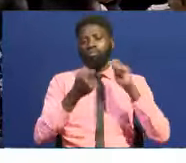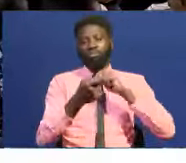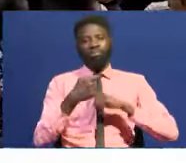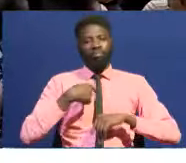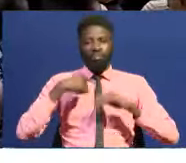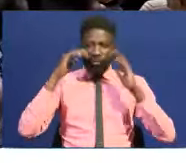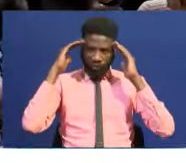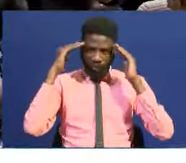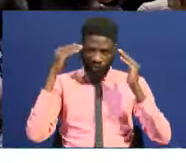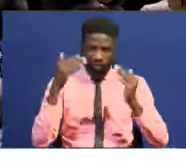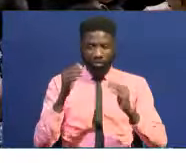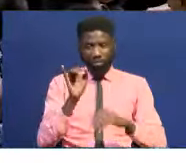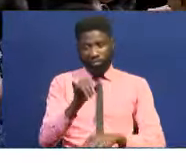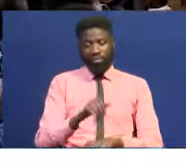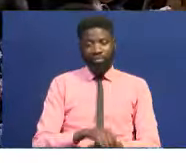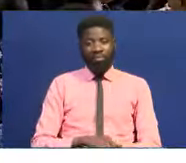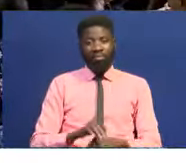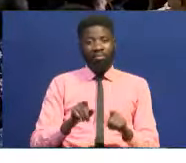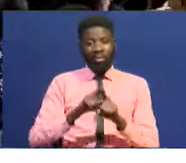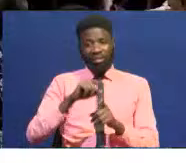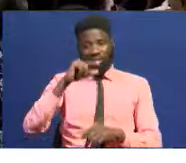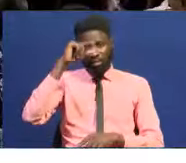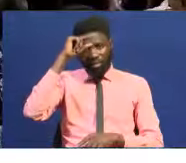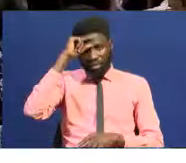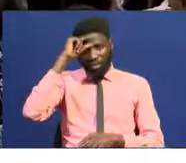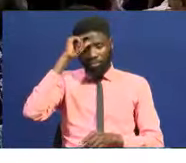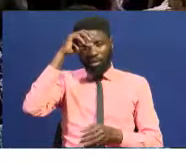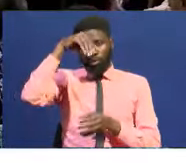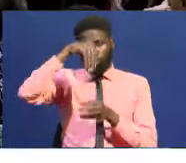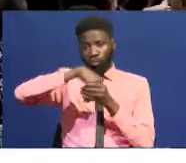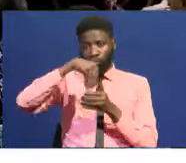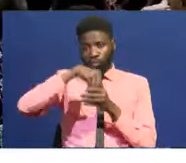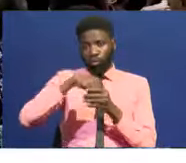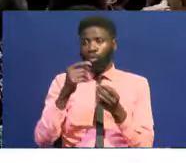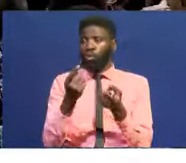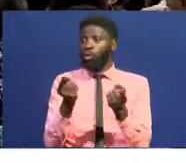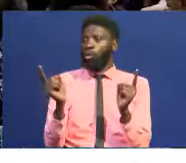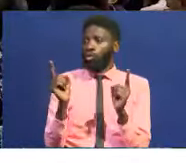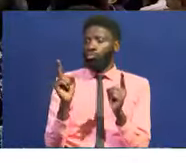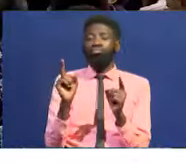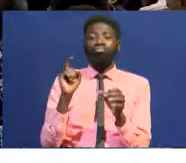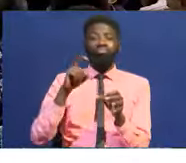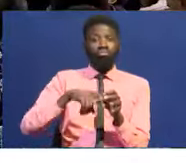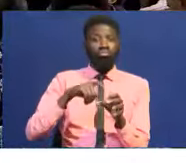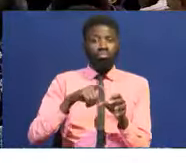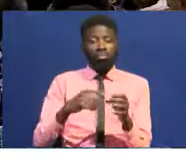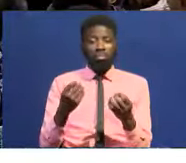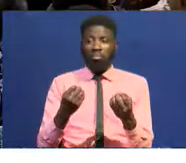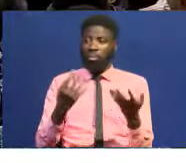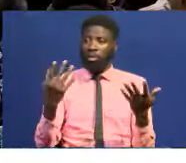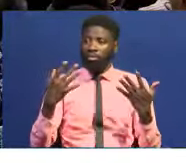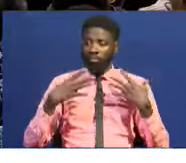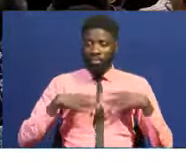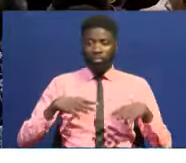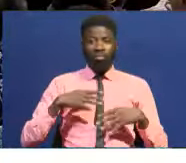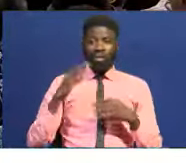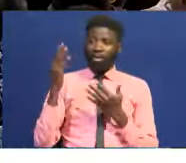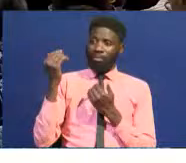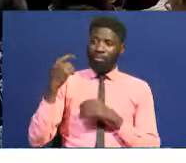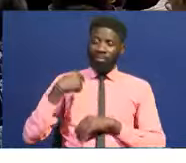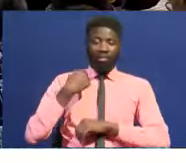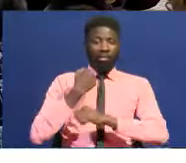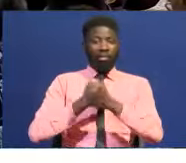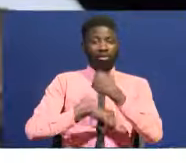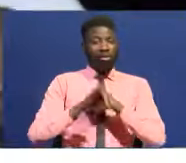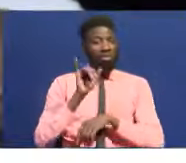Even the forming of the broad-based government, many people did not expect me to do that. But I did it because